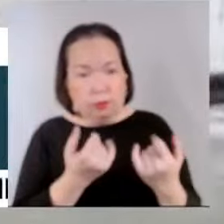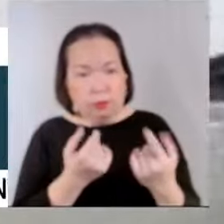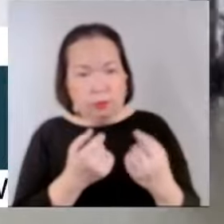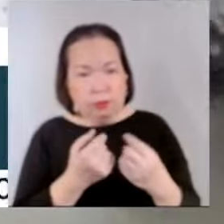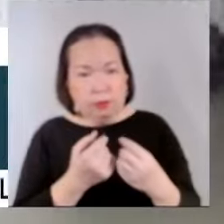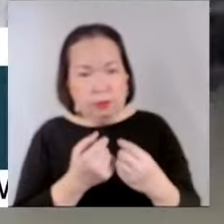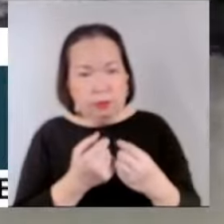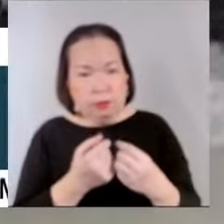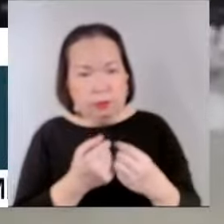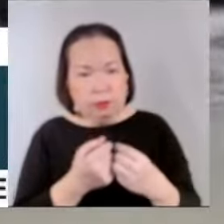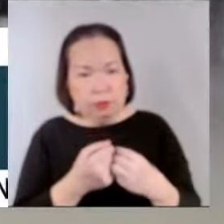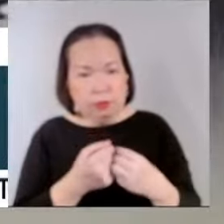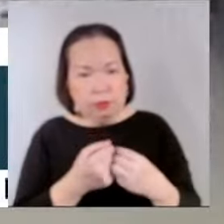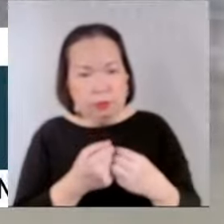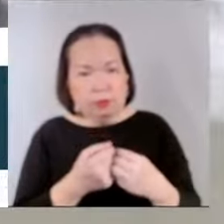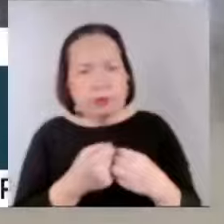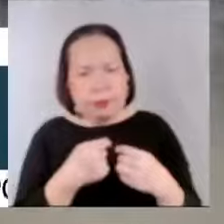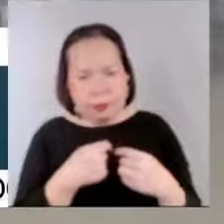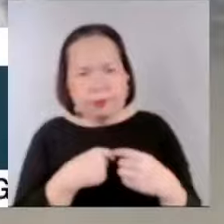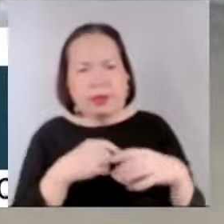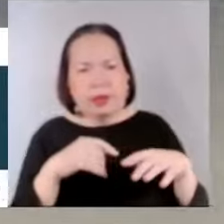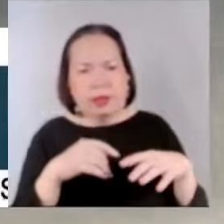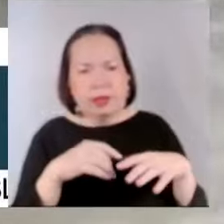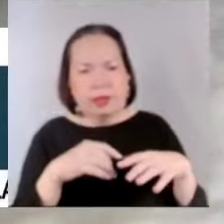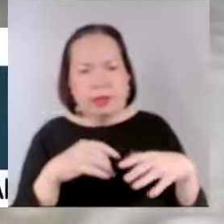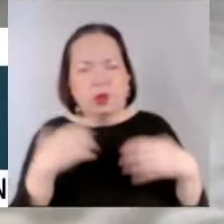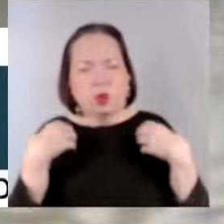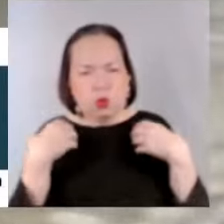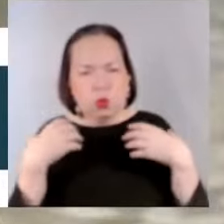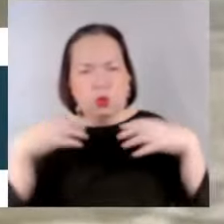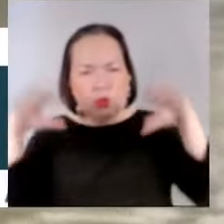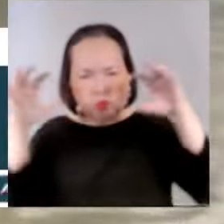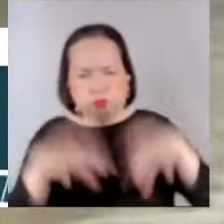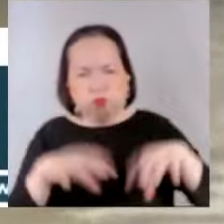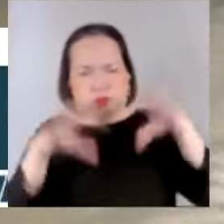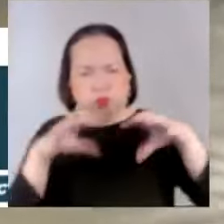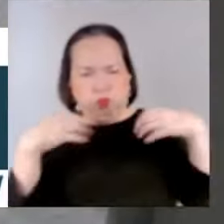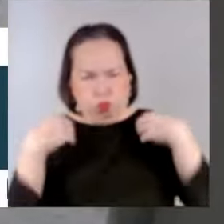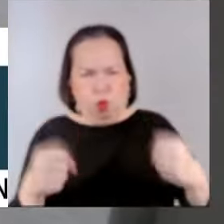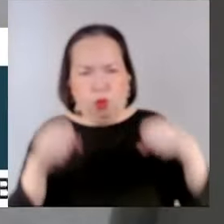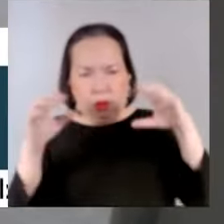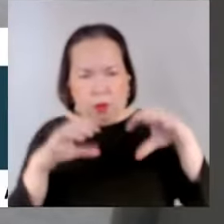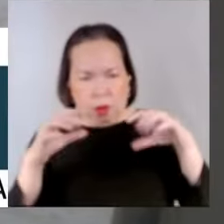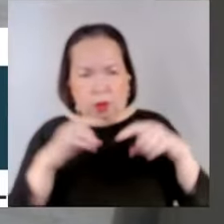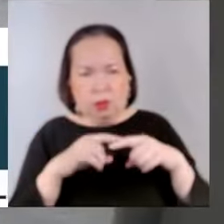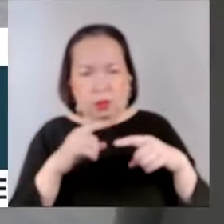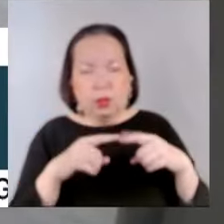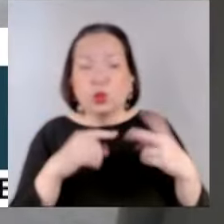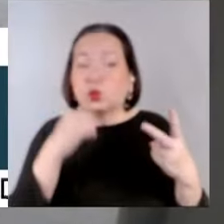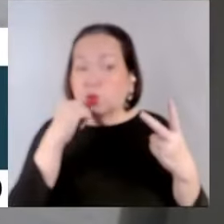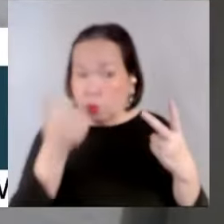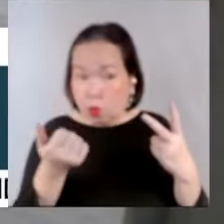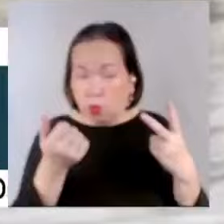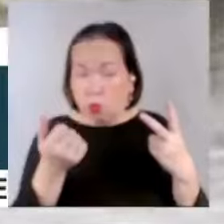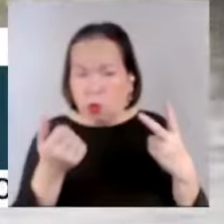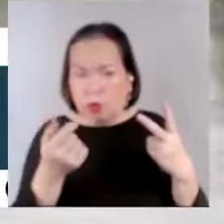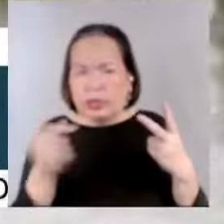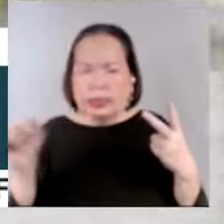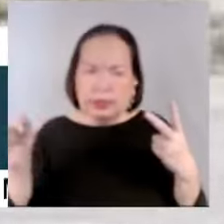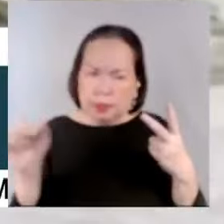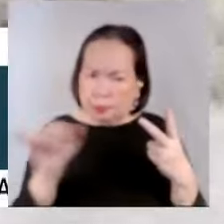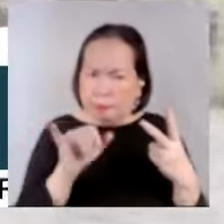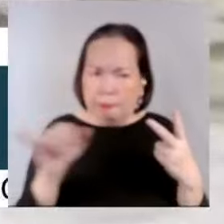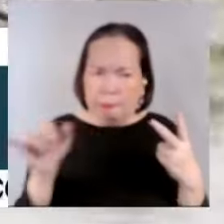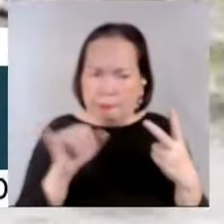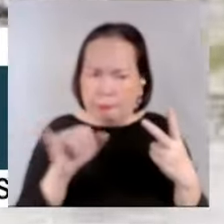we're expecting occasional or heavy to intense rains, and then For tomorrow, we're also expecting